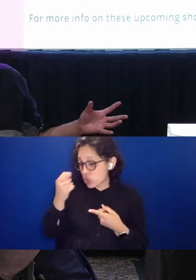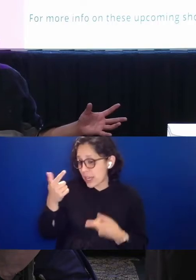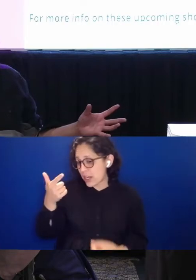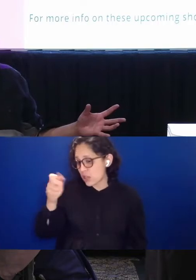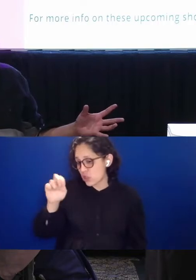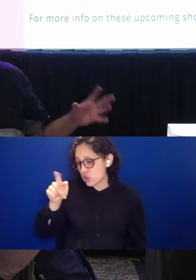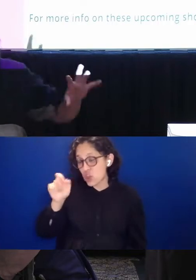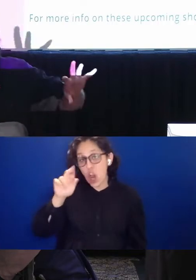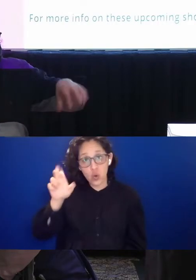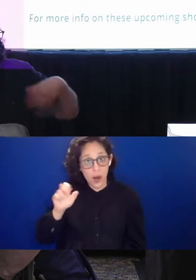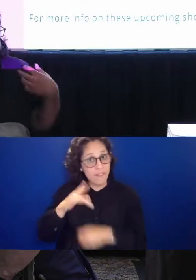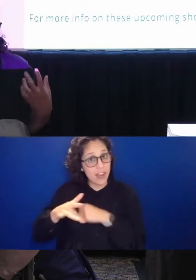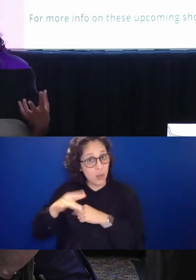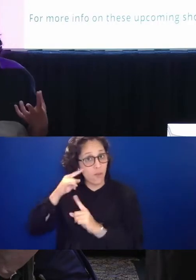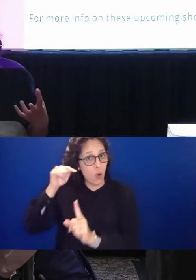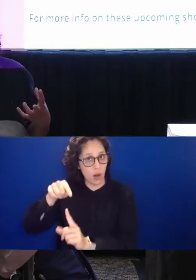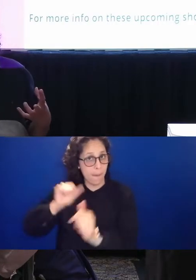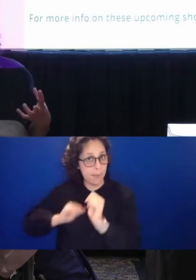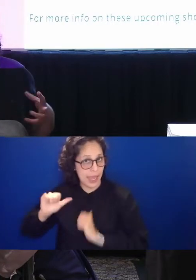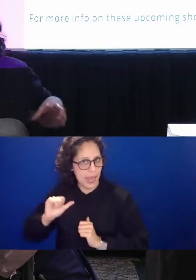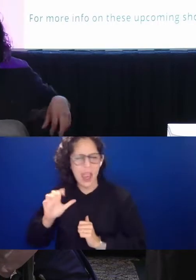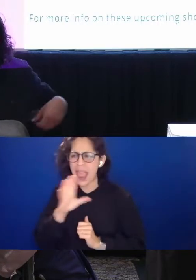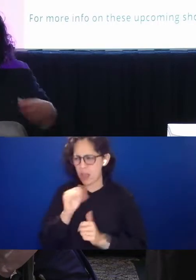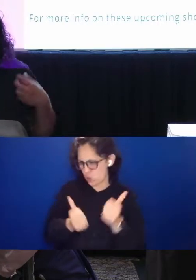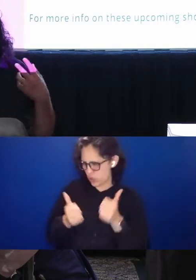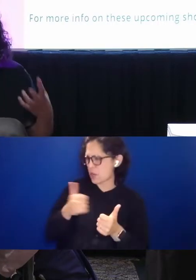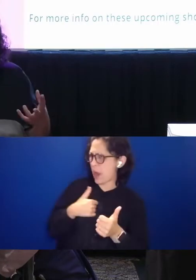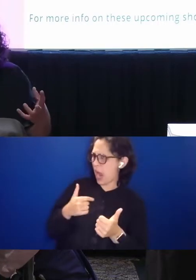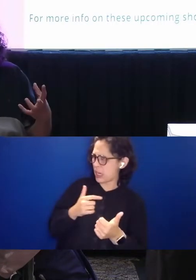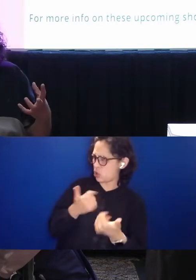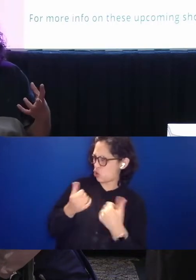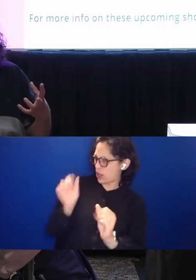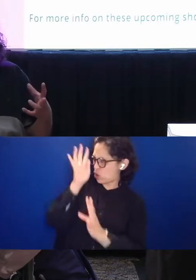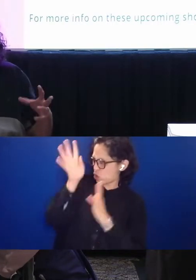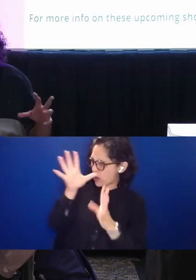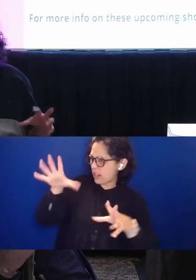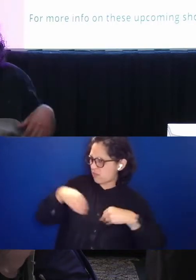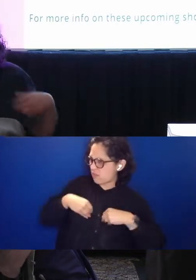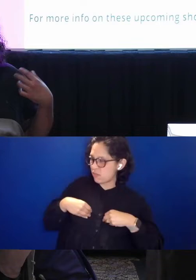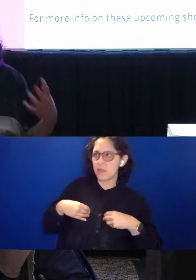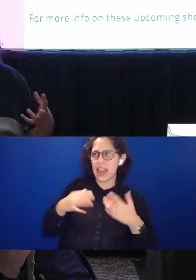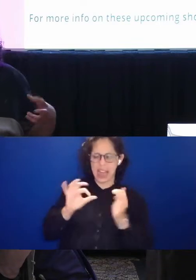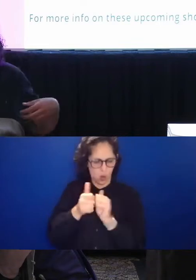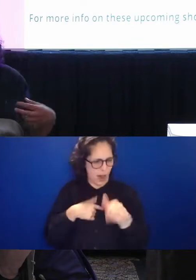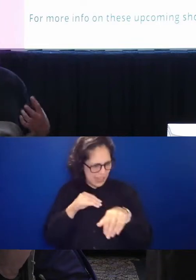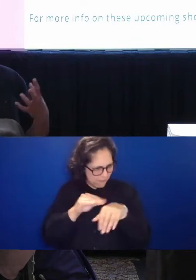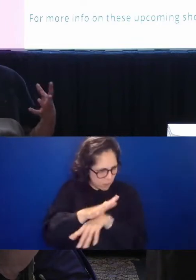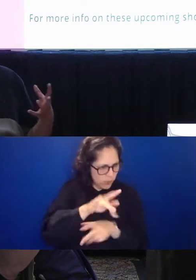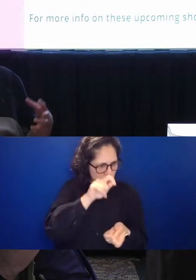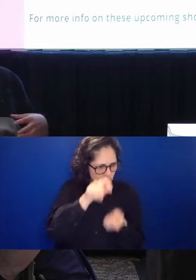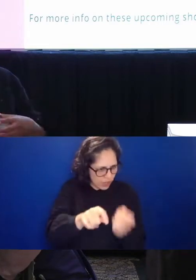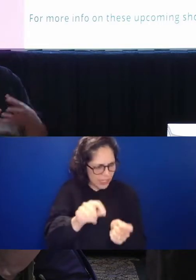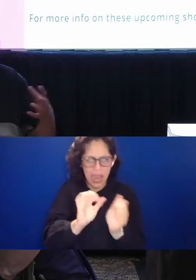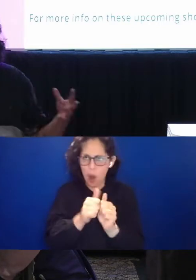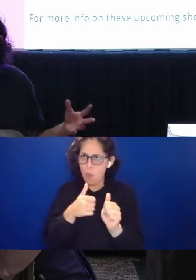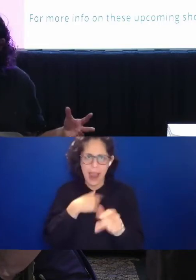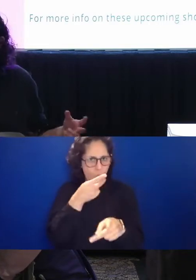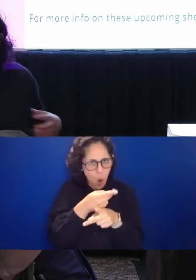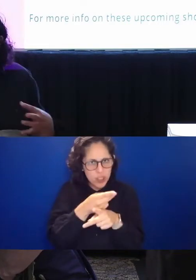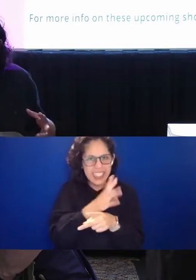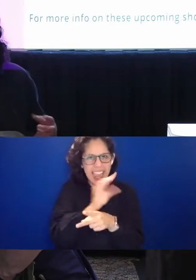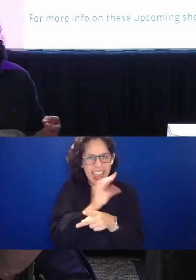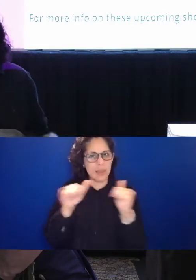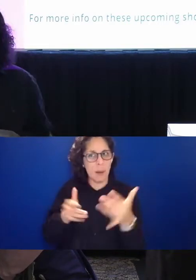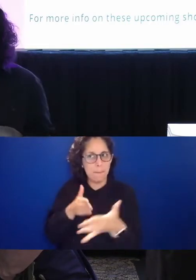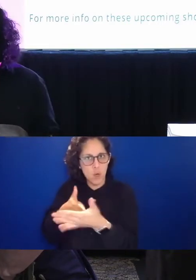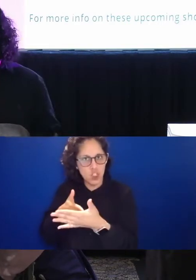play, and then which one am I embracing? And what am I doing to it? And how am I holding it and pushing against it? So if I'm looking at